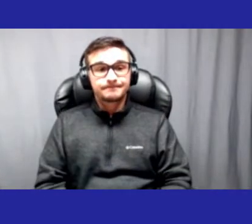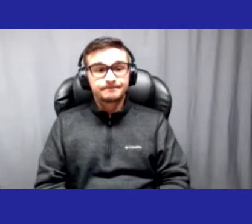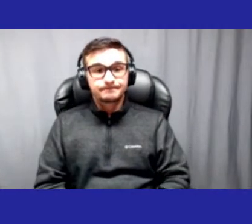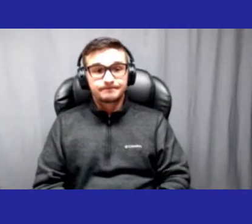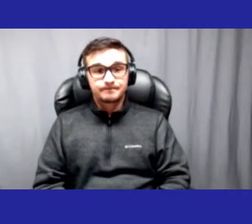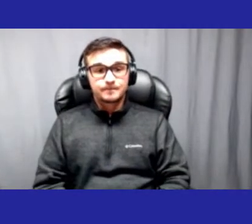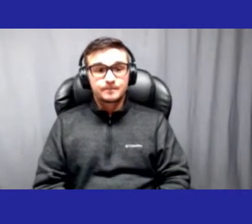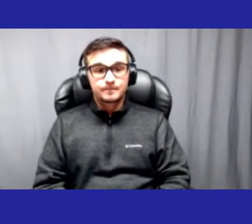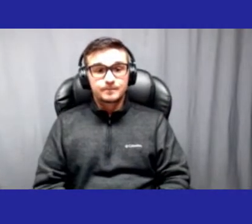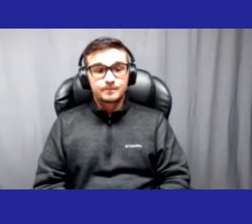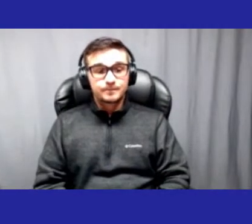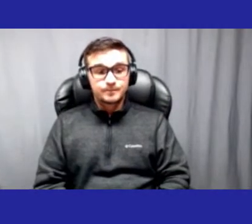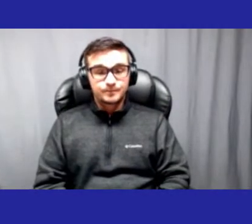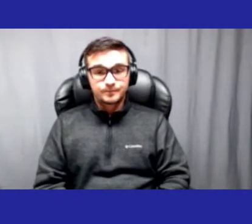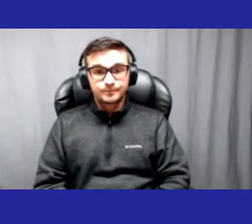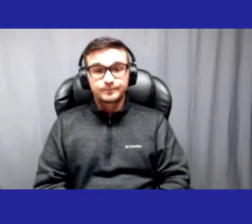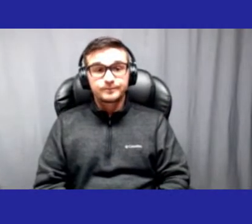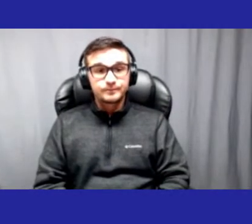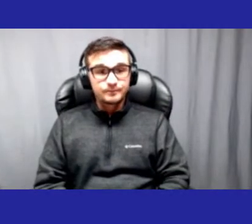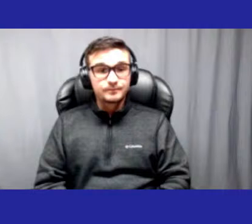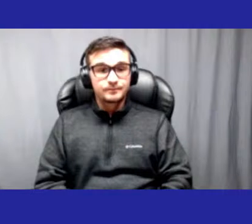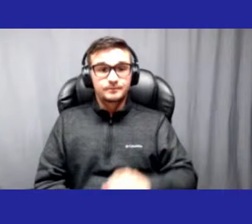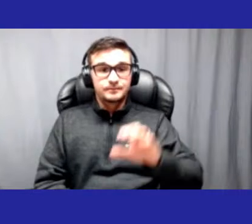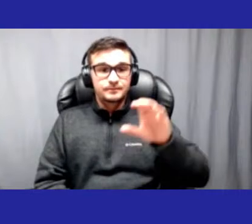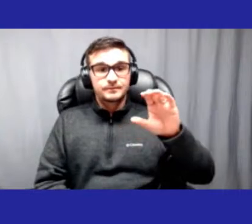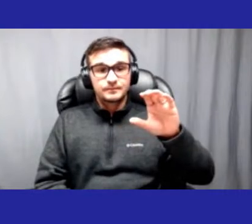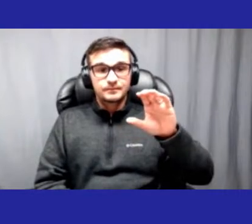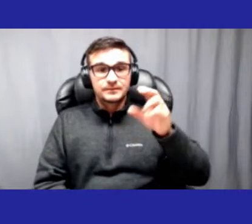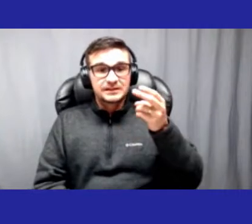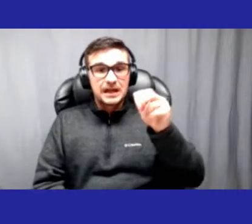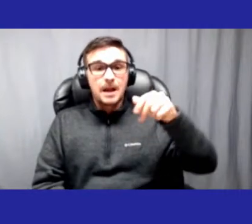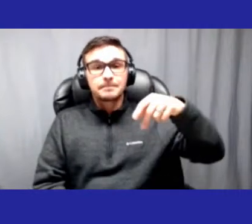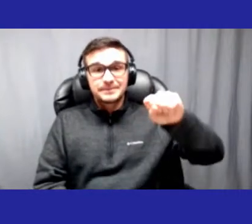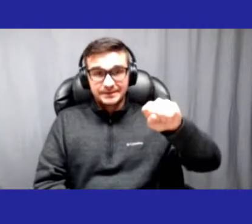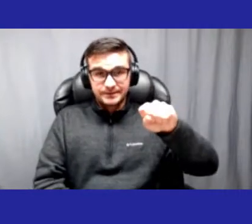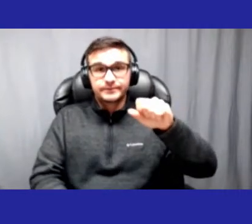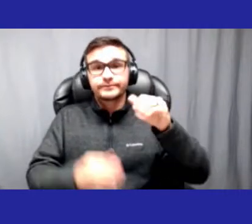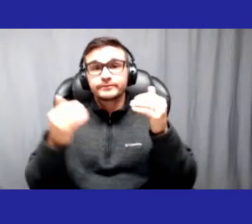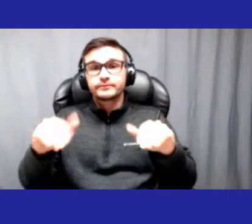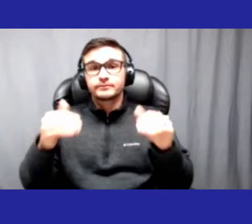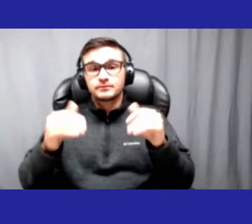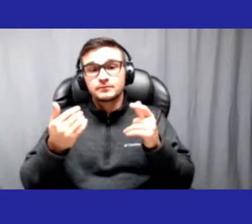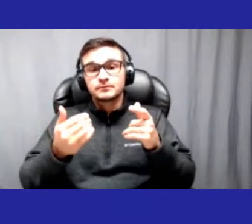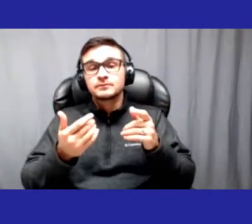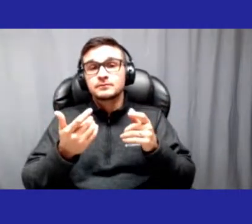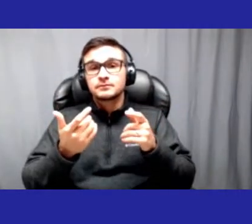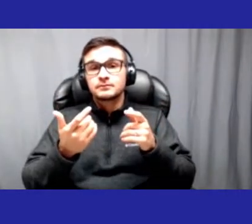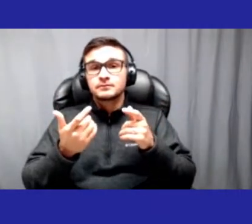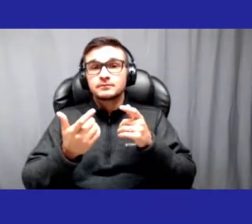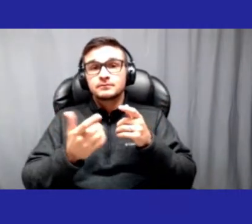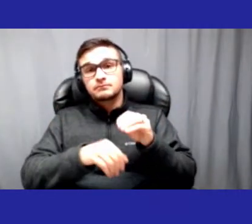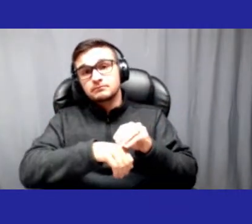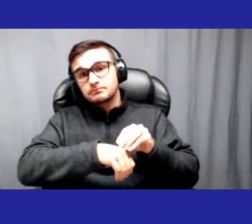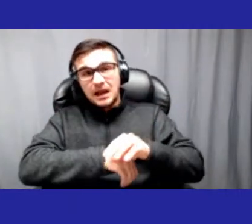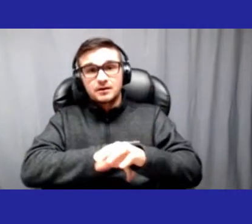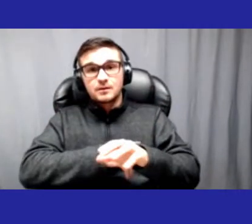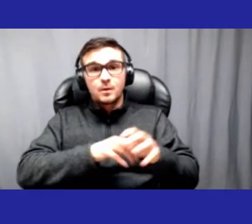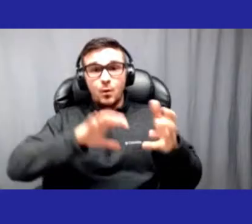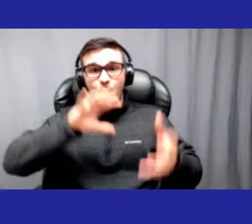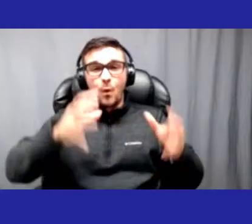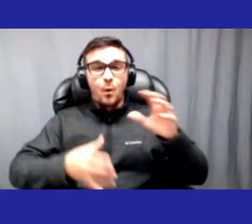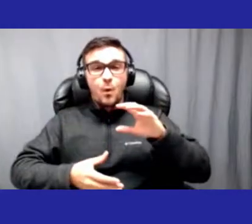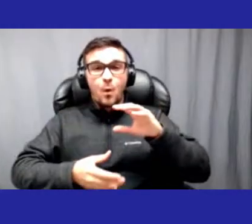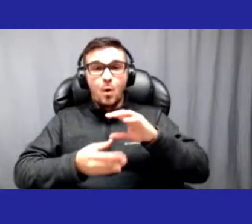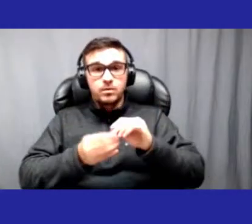slide. And the CAPS then had a significant impact on our total performance. And what Ted